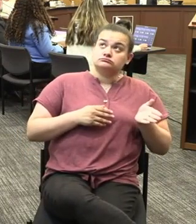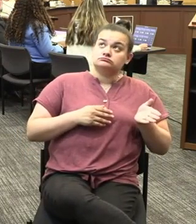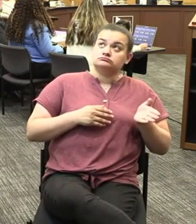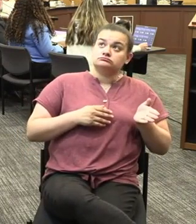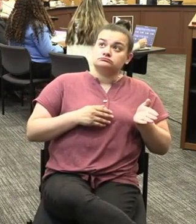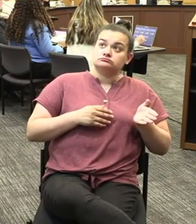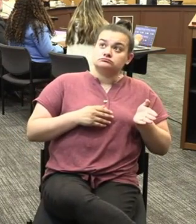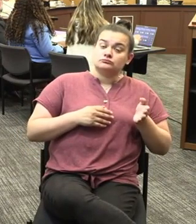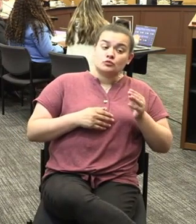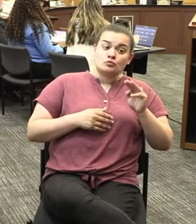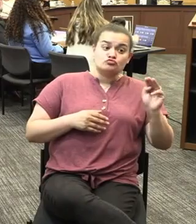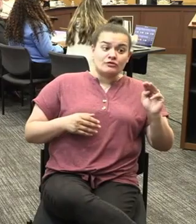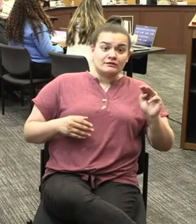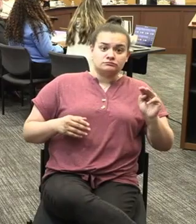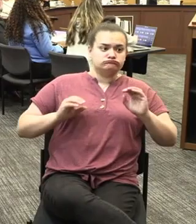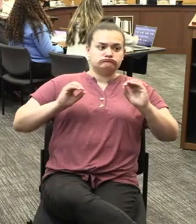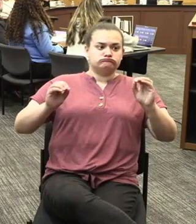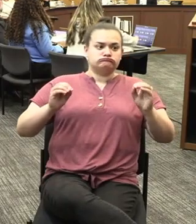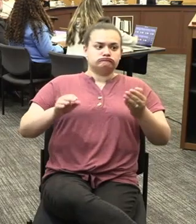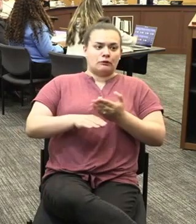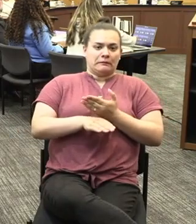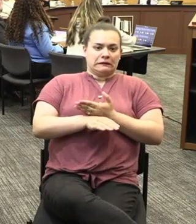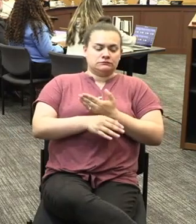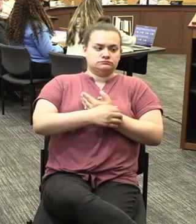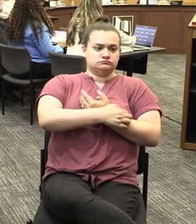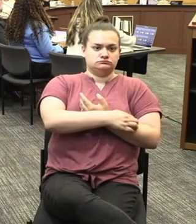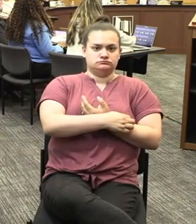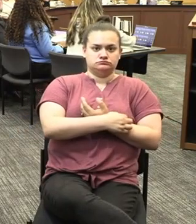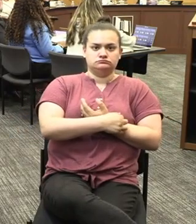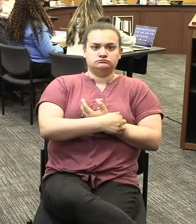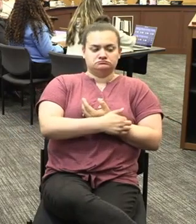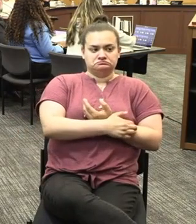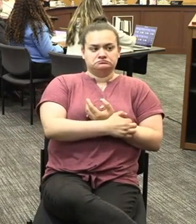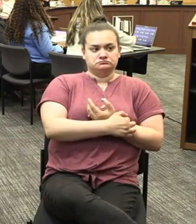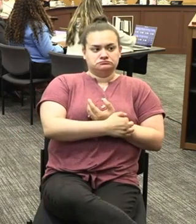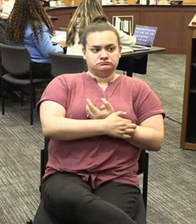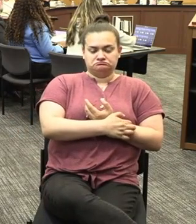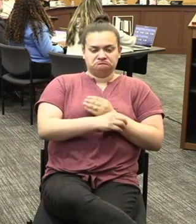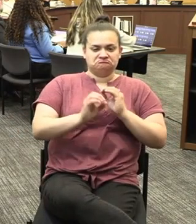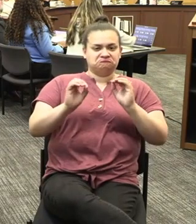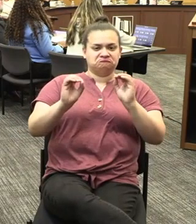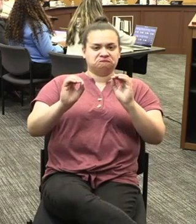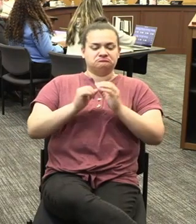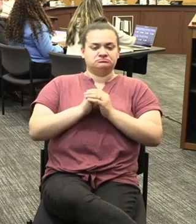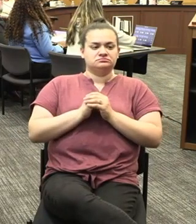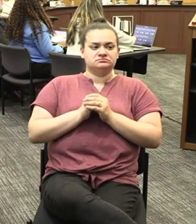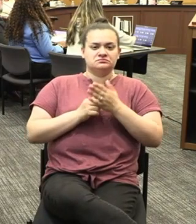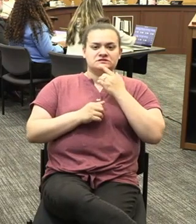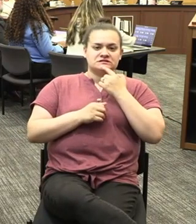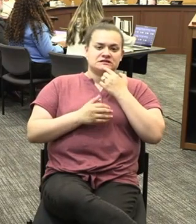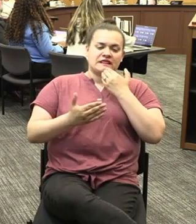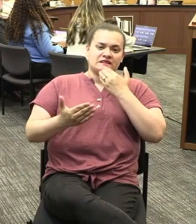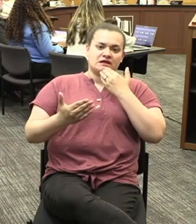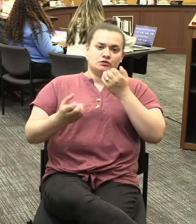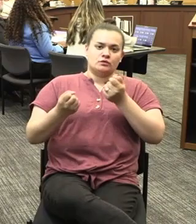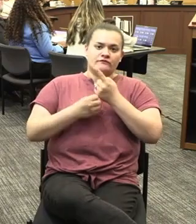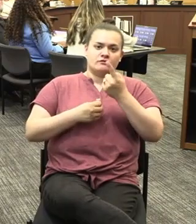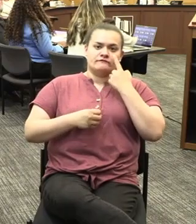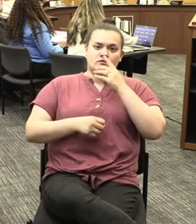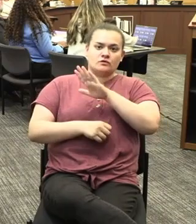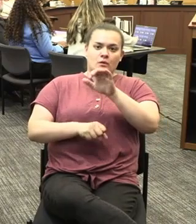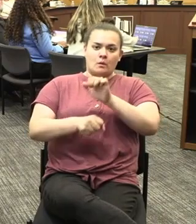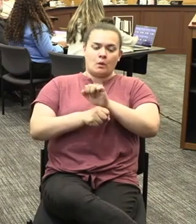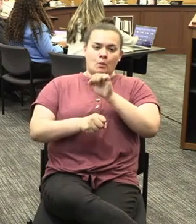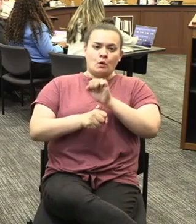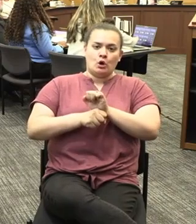Yeah. Trustee Morales. I have no updates. Am I? No. Yep, you're on. Okay, no, I have no updates. I just want to say thank you to everybody for all of your hard